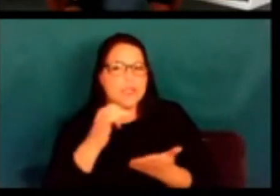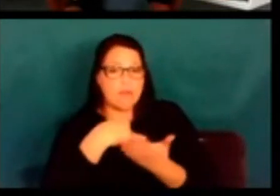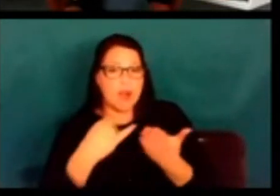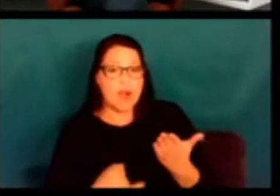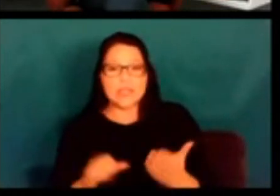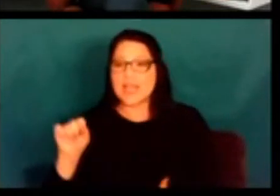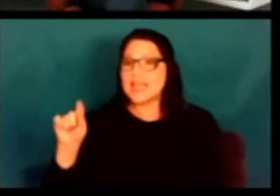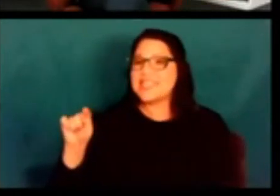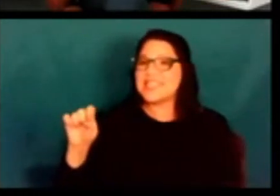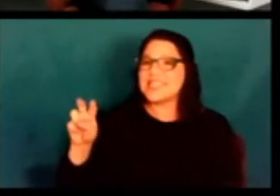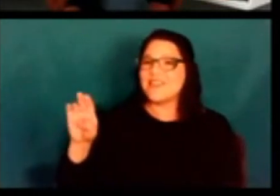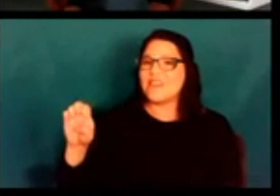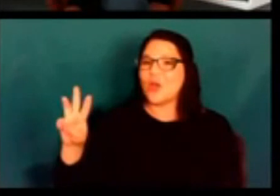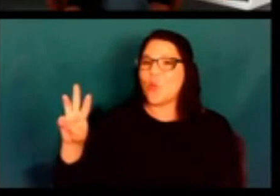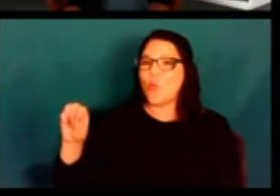Stevie Wonder.